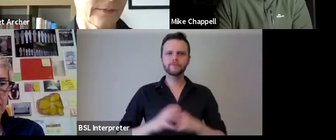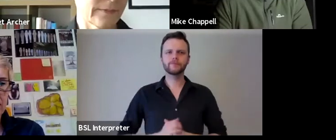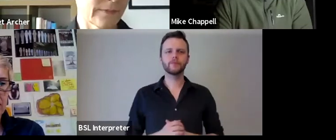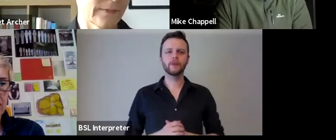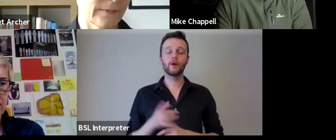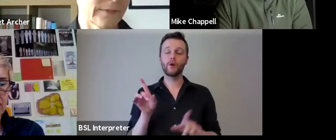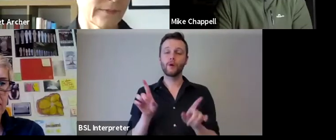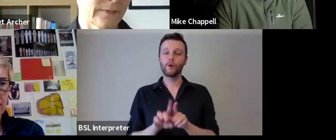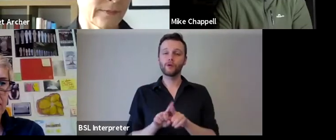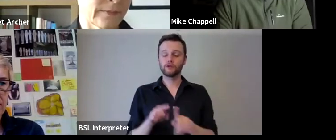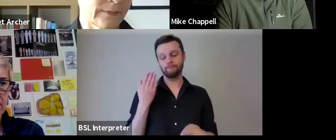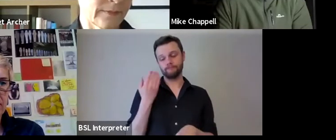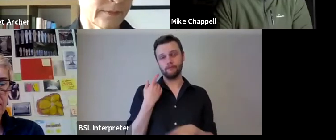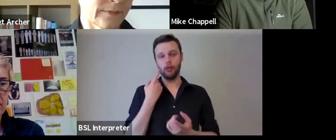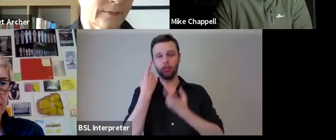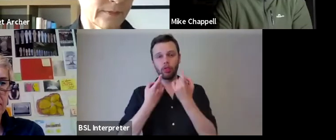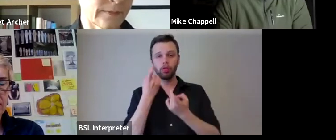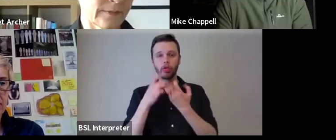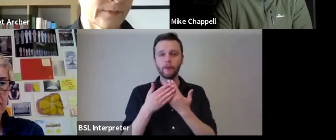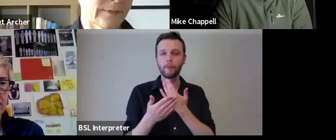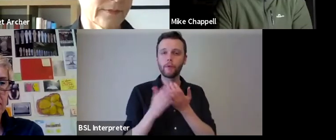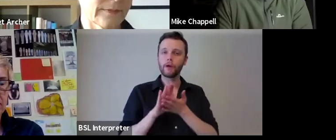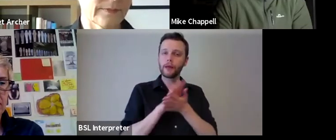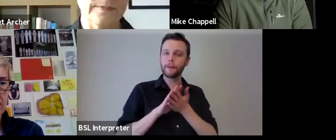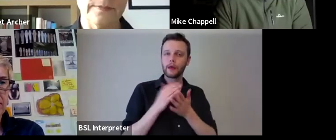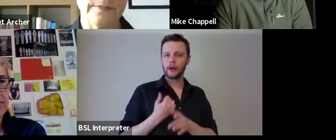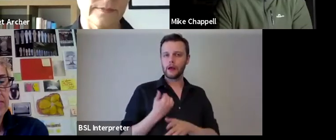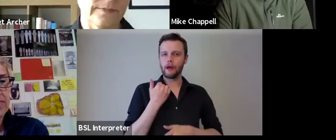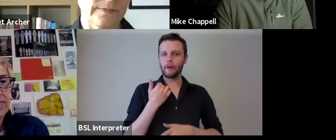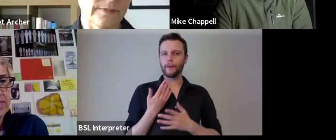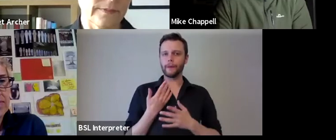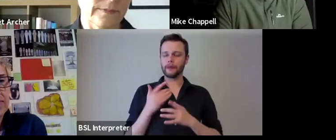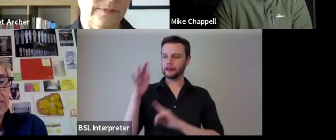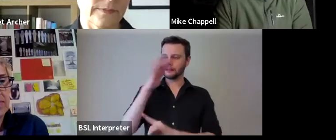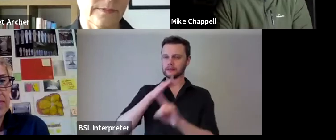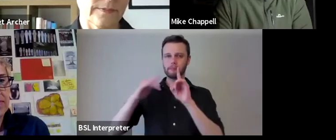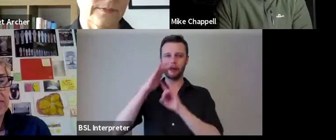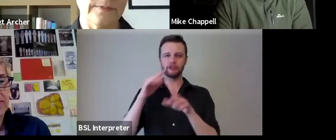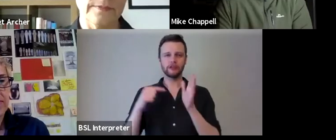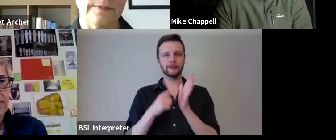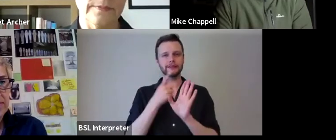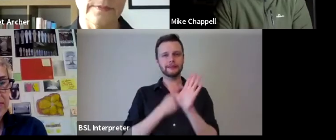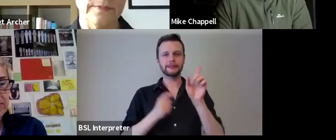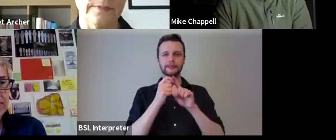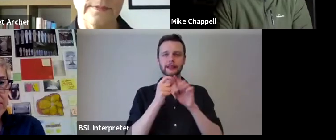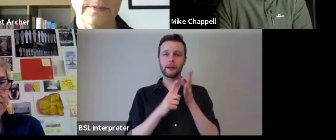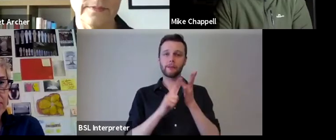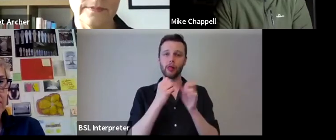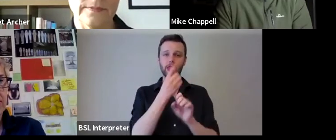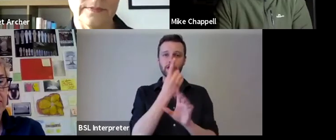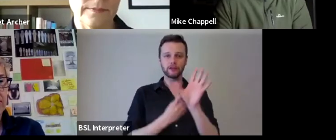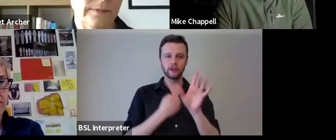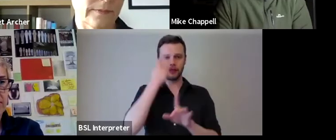Also recently, I've been investigating more about how related spatial typologies can be understood as a